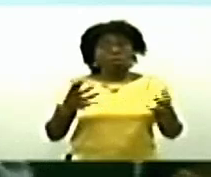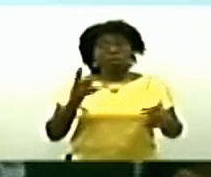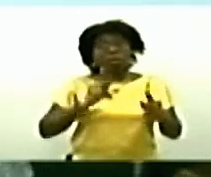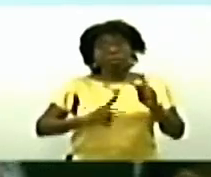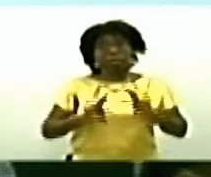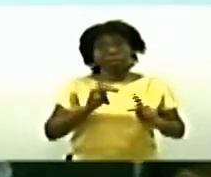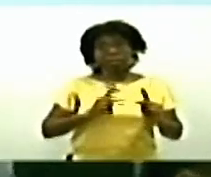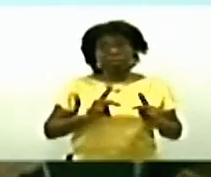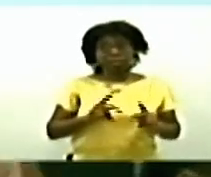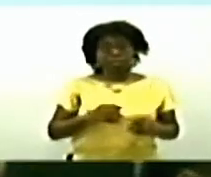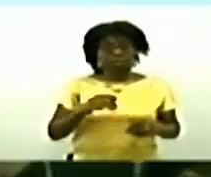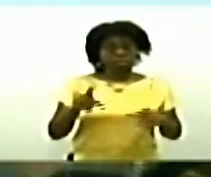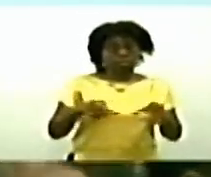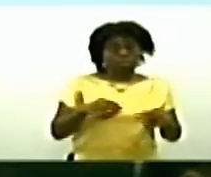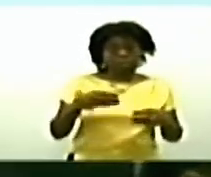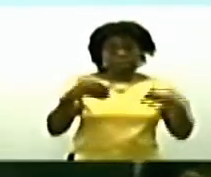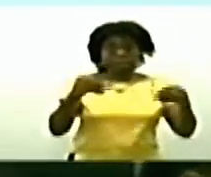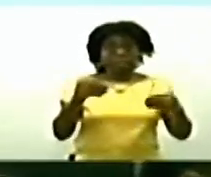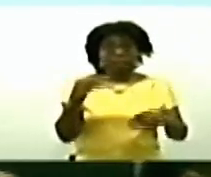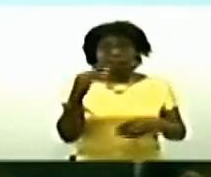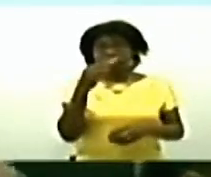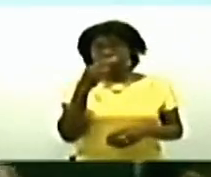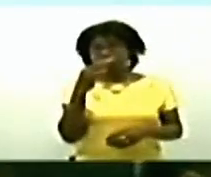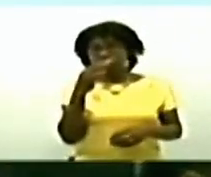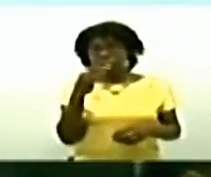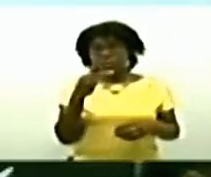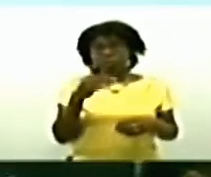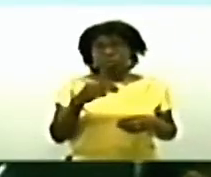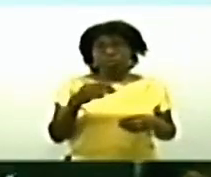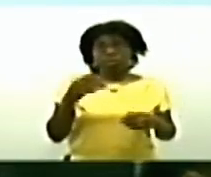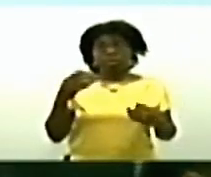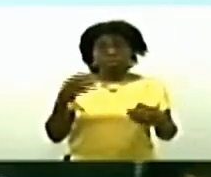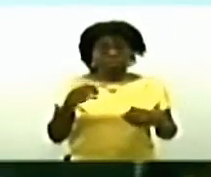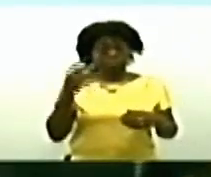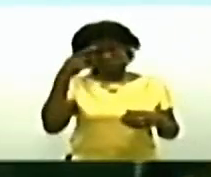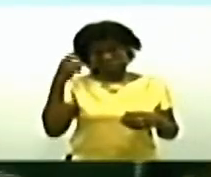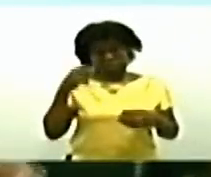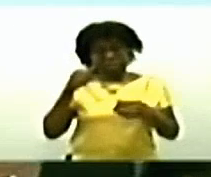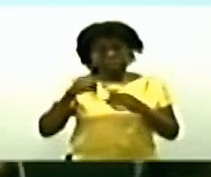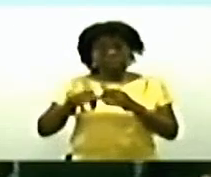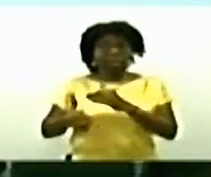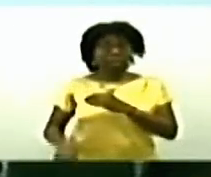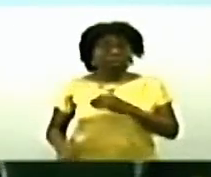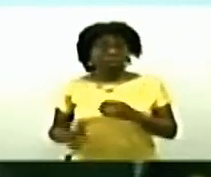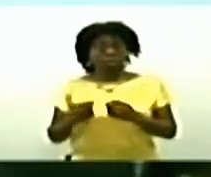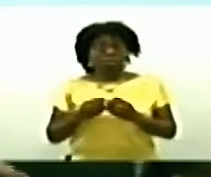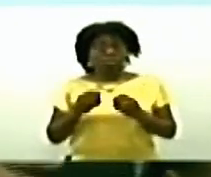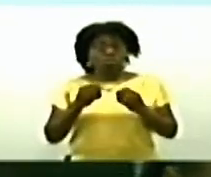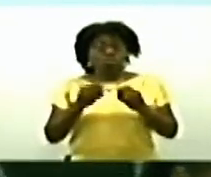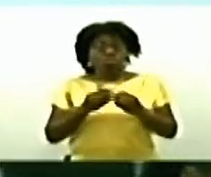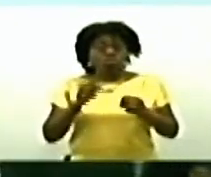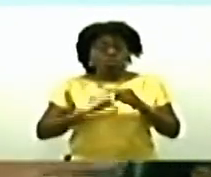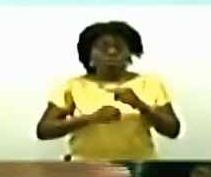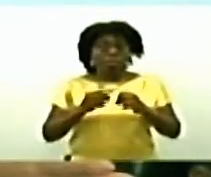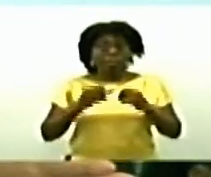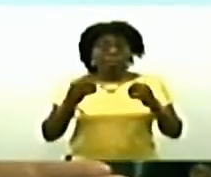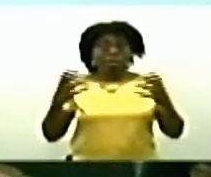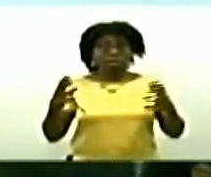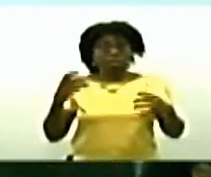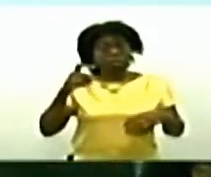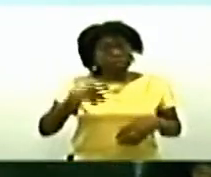their entrepreneur, which is selling food, because the south have become so saturated. So we need to look at that